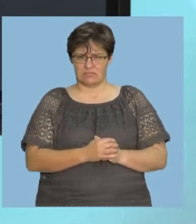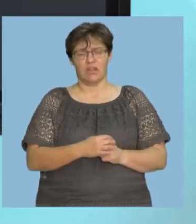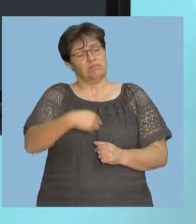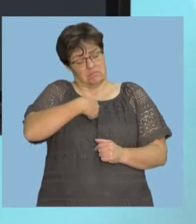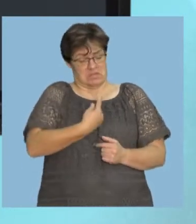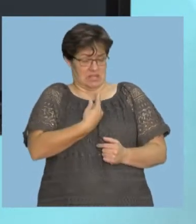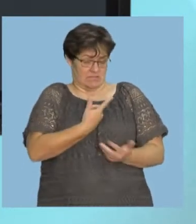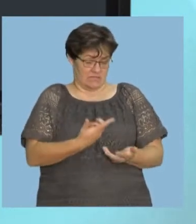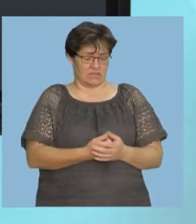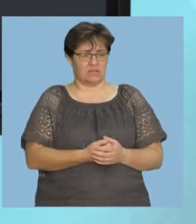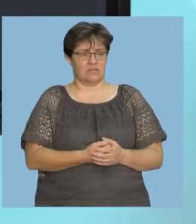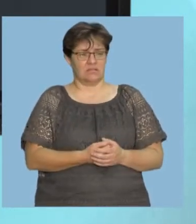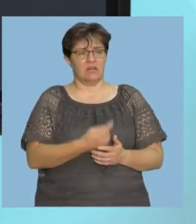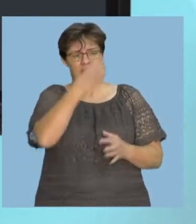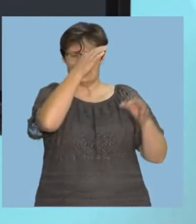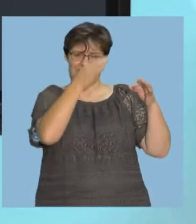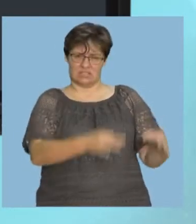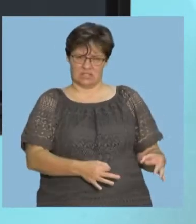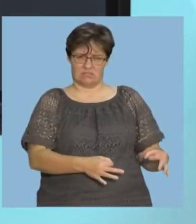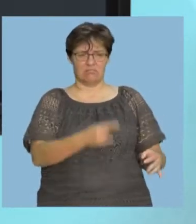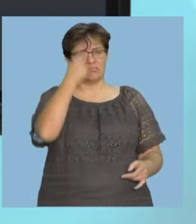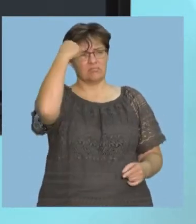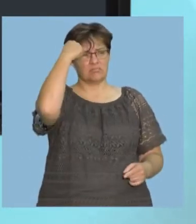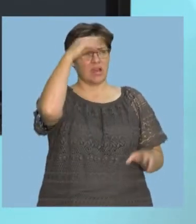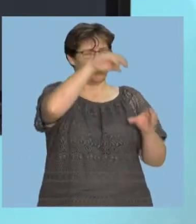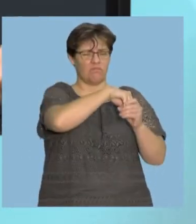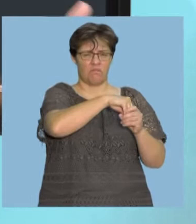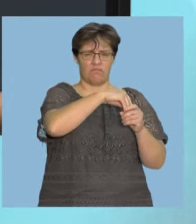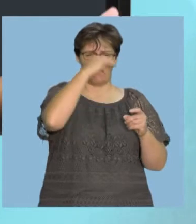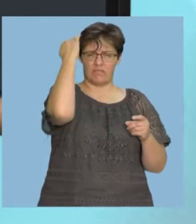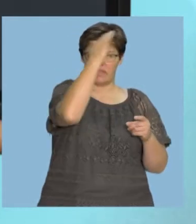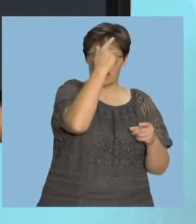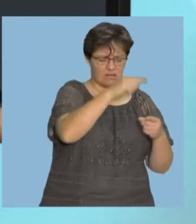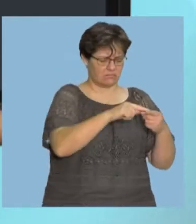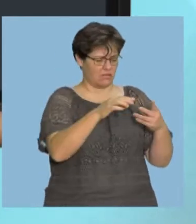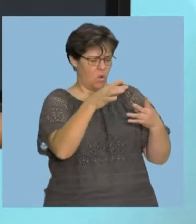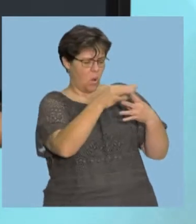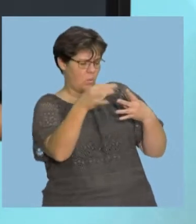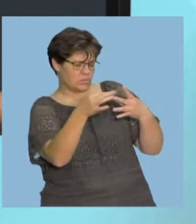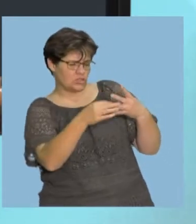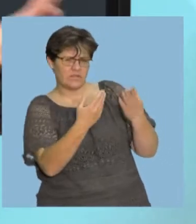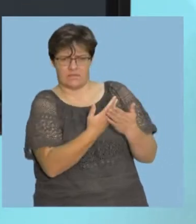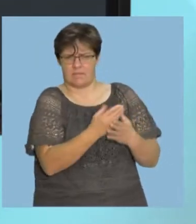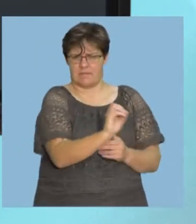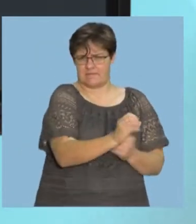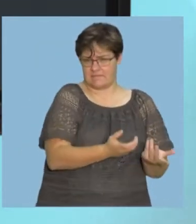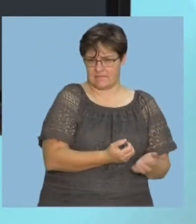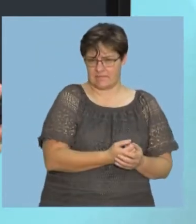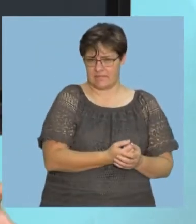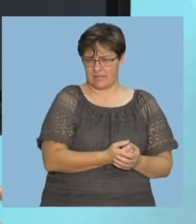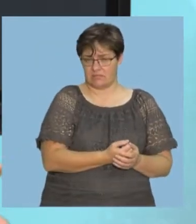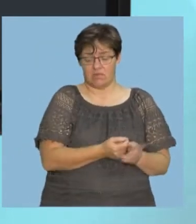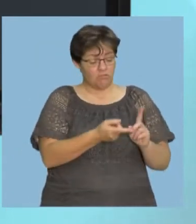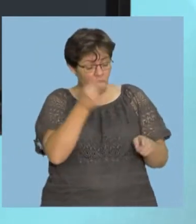decision might involve a bit of thinking about what available options, and from